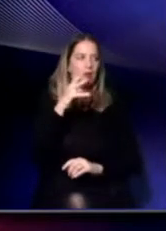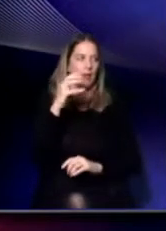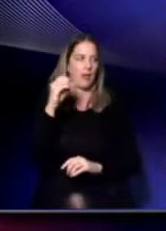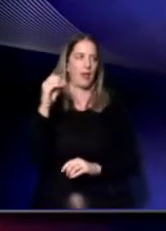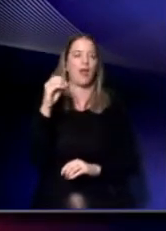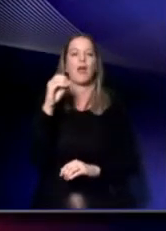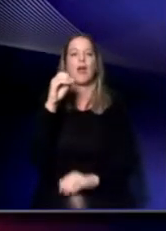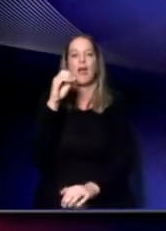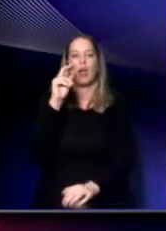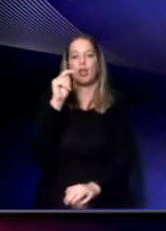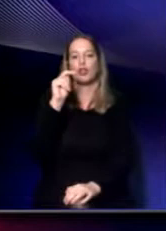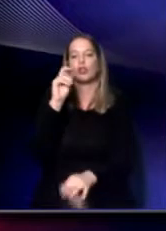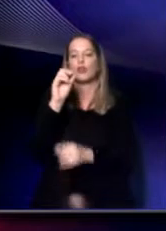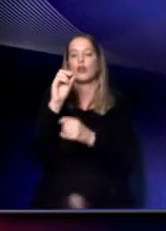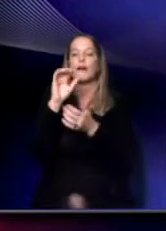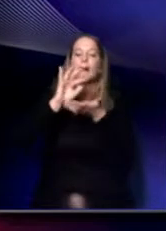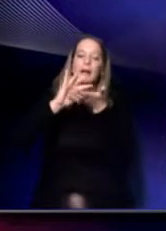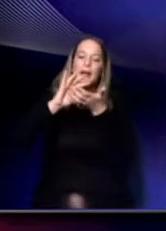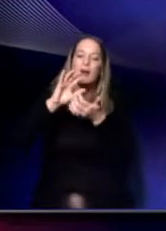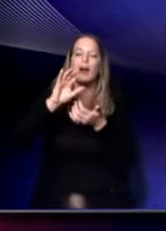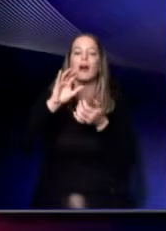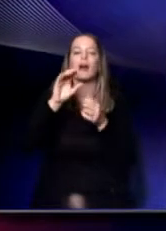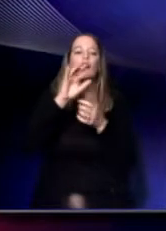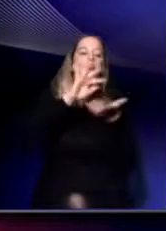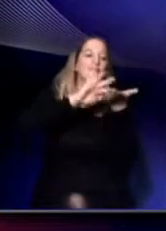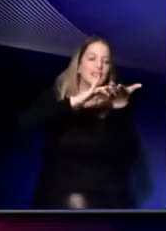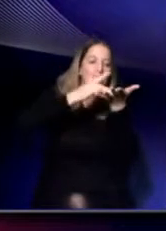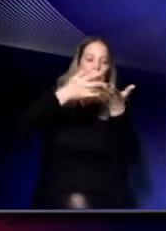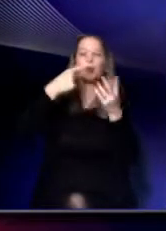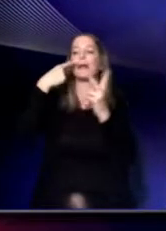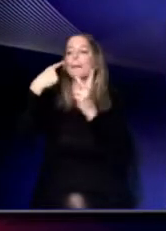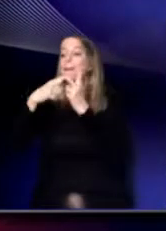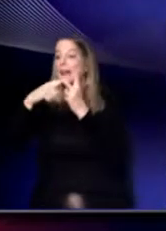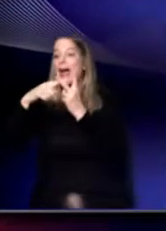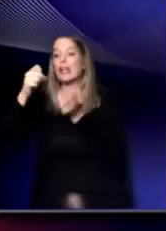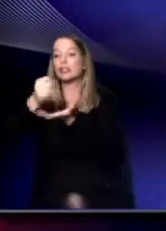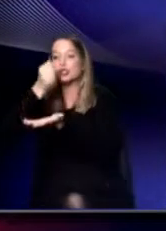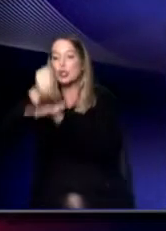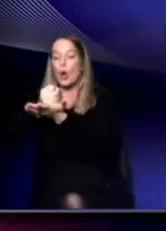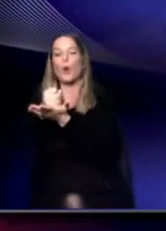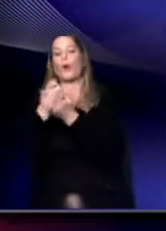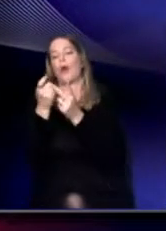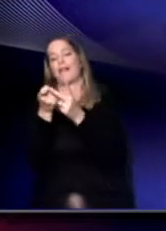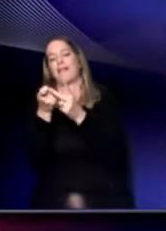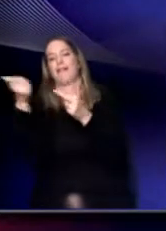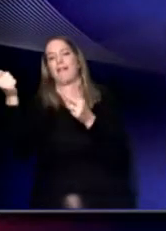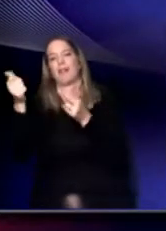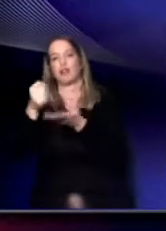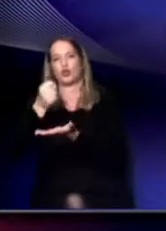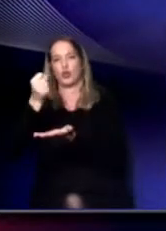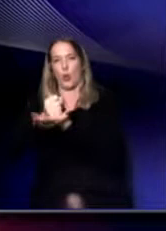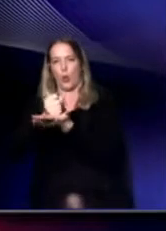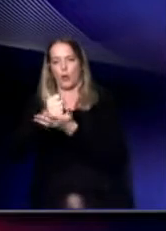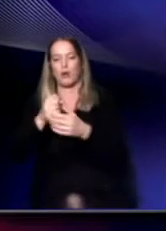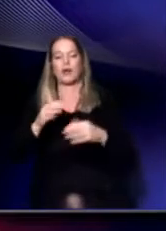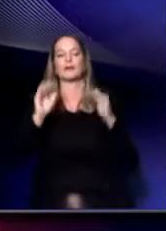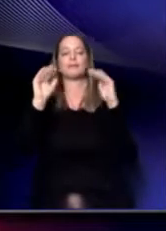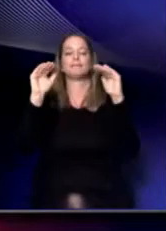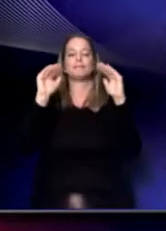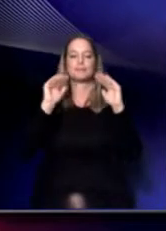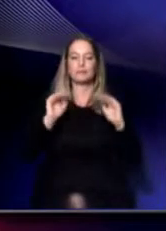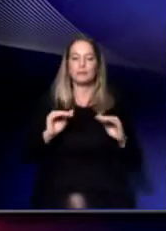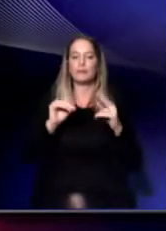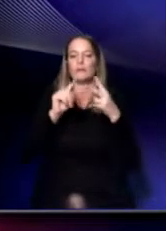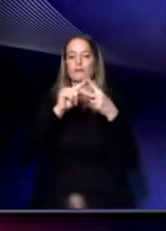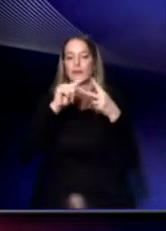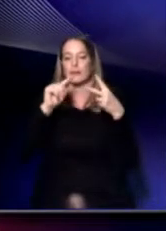the fingerprinting requirements we have here. The second, more complicated, is we're really